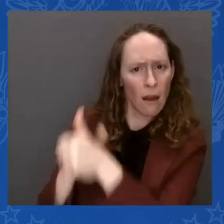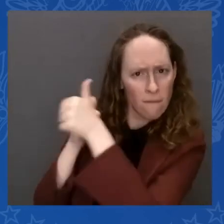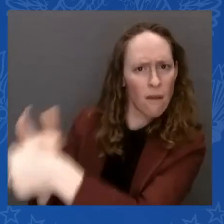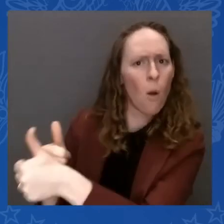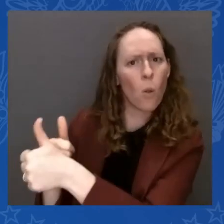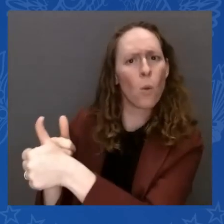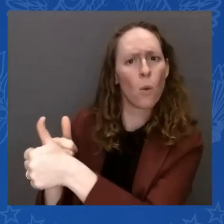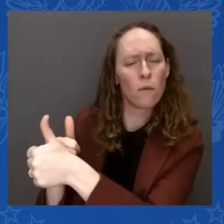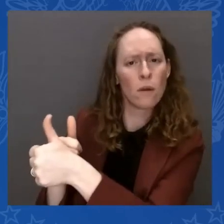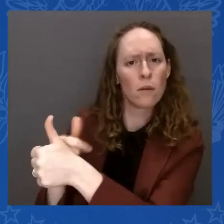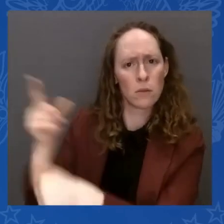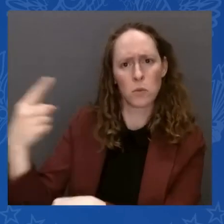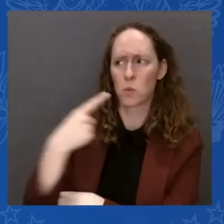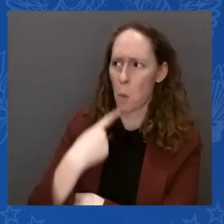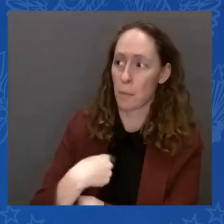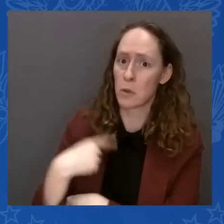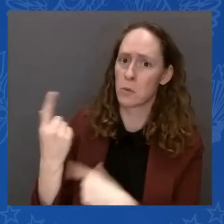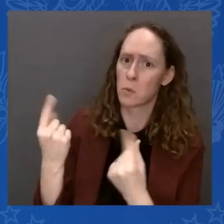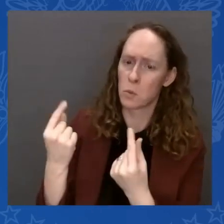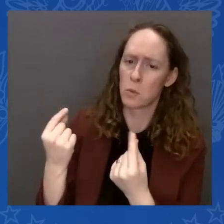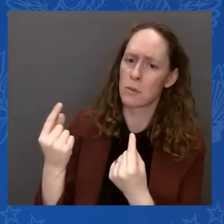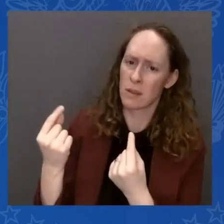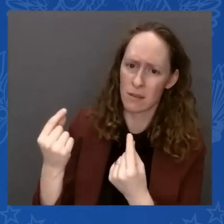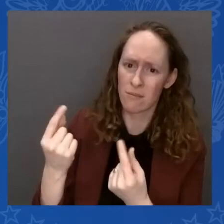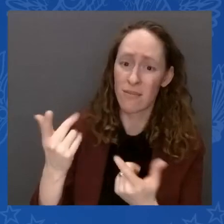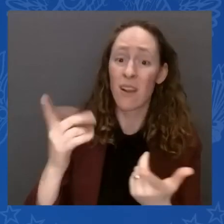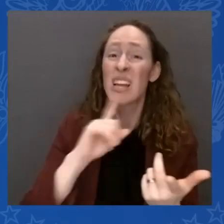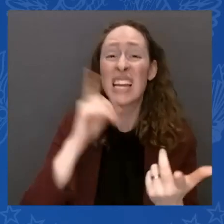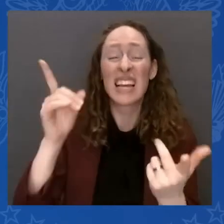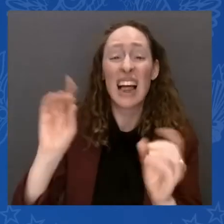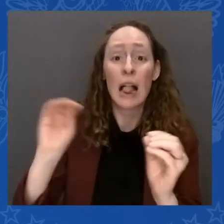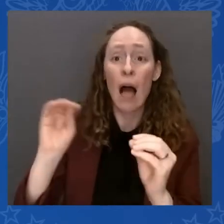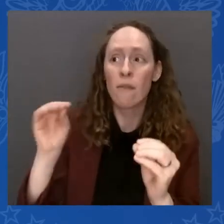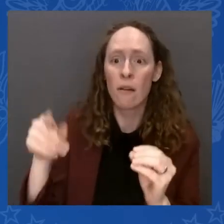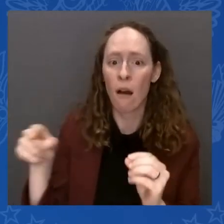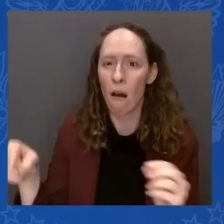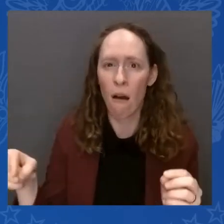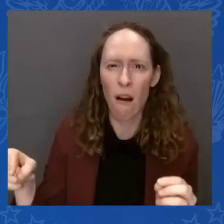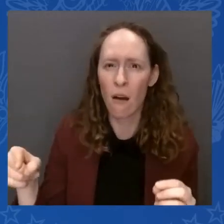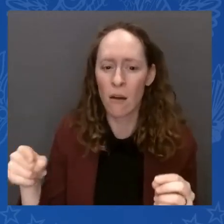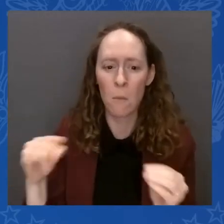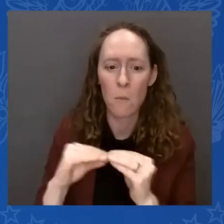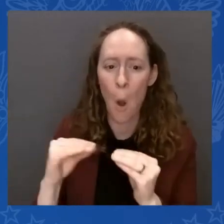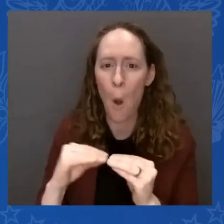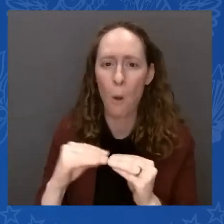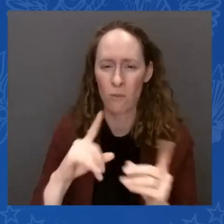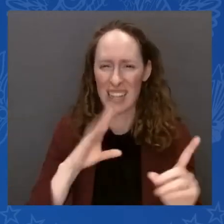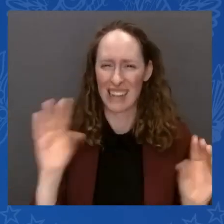All right.